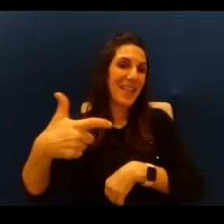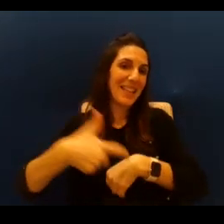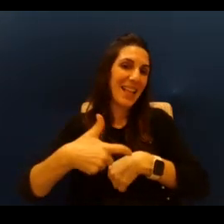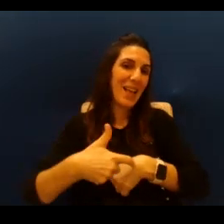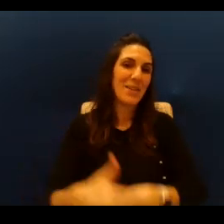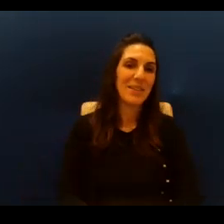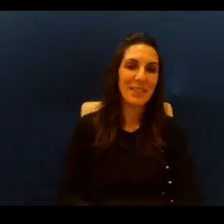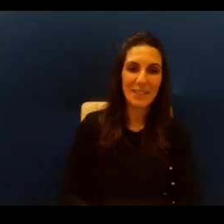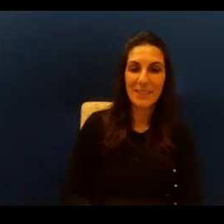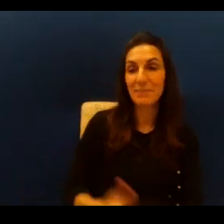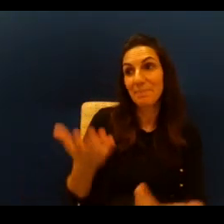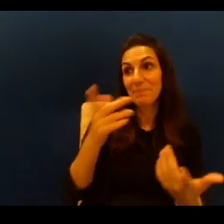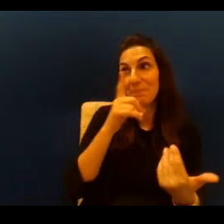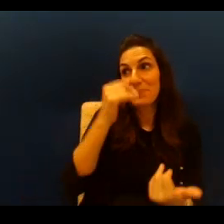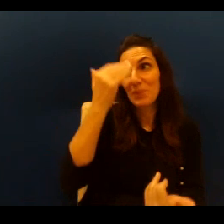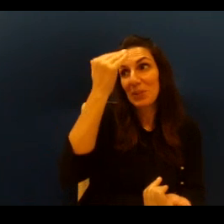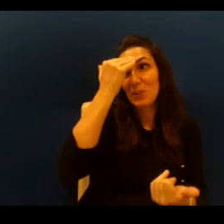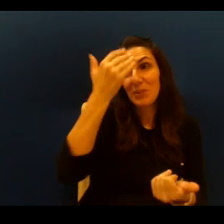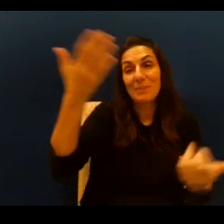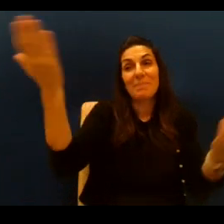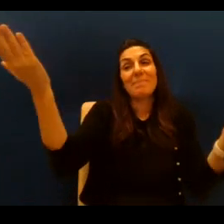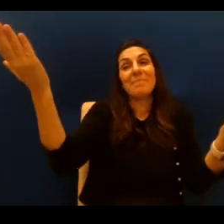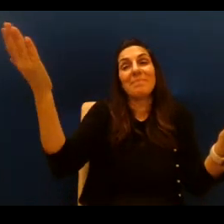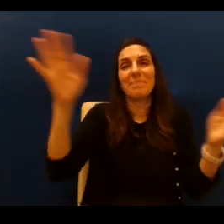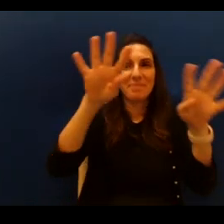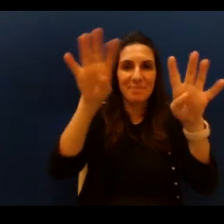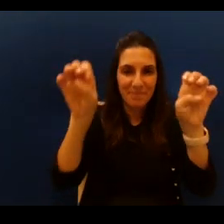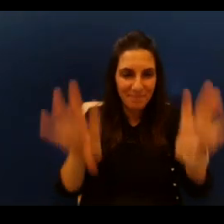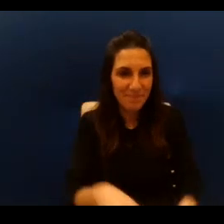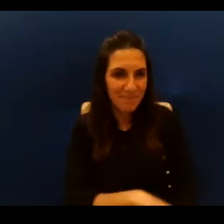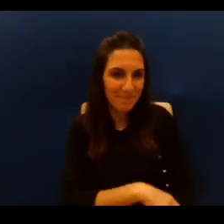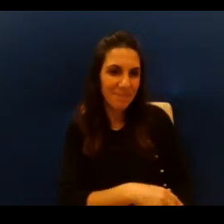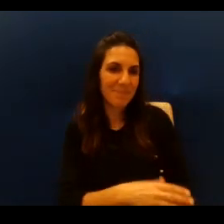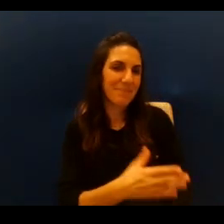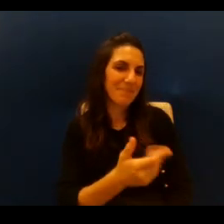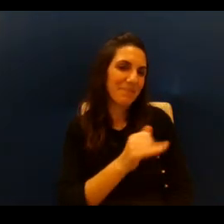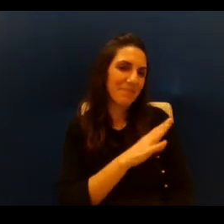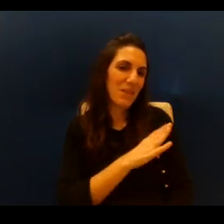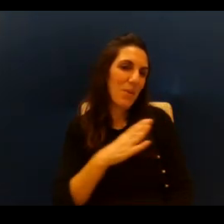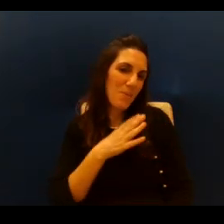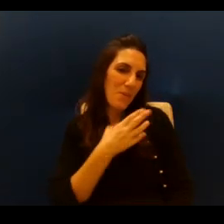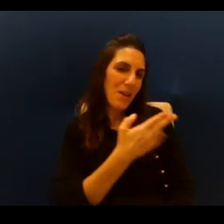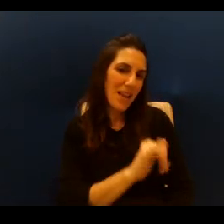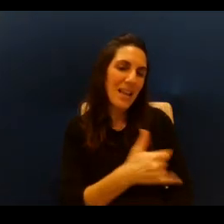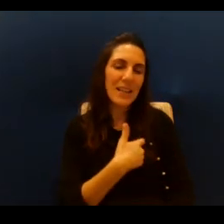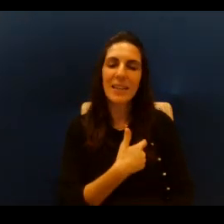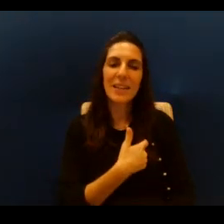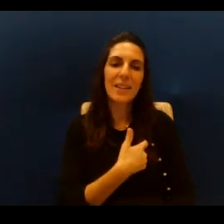you never quite know. That's a good one. I like that. All right, Board Member, hey. No. I was going to say